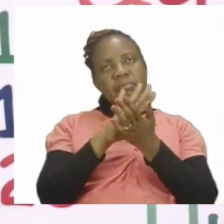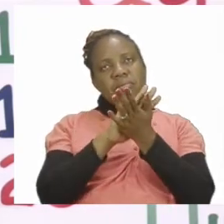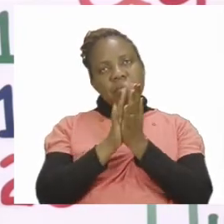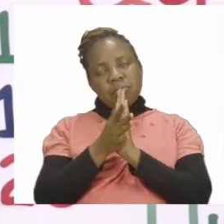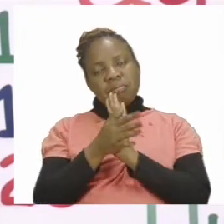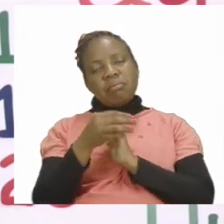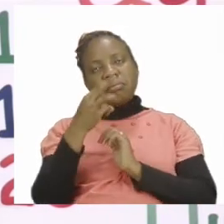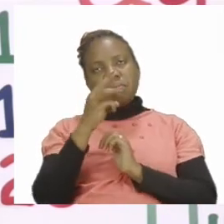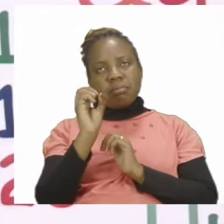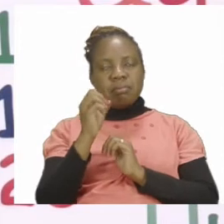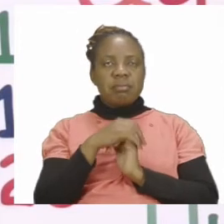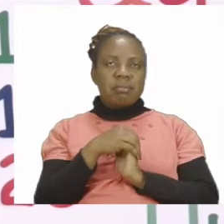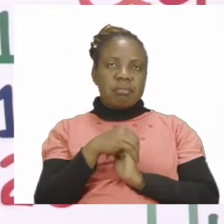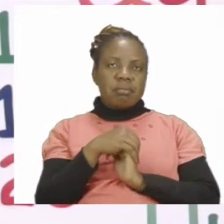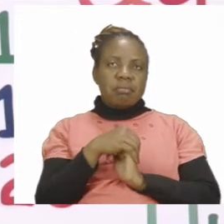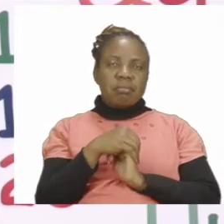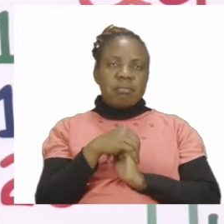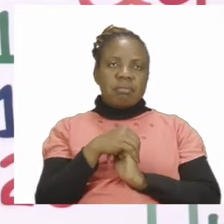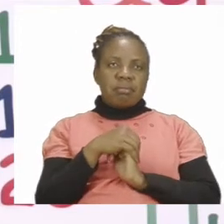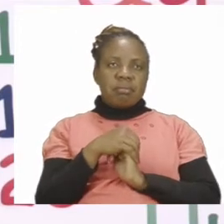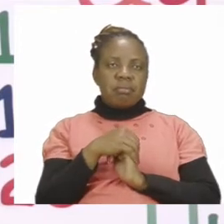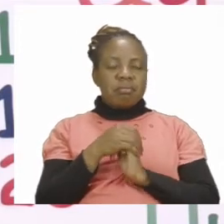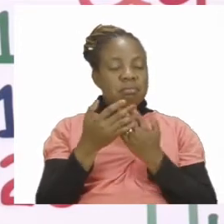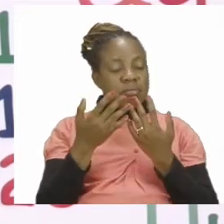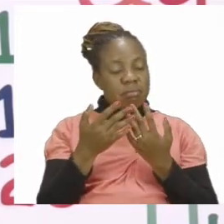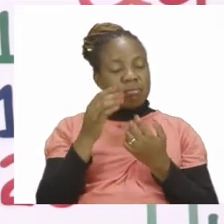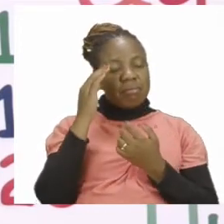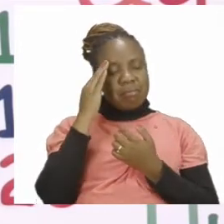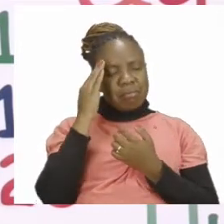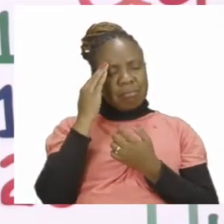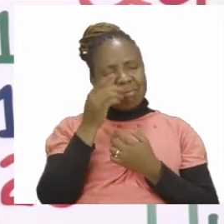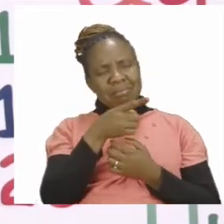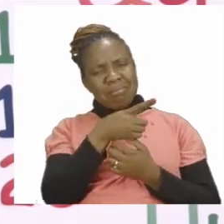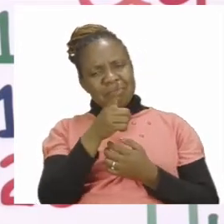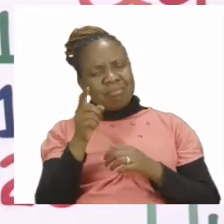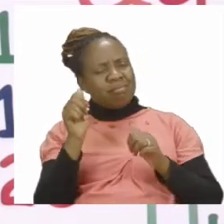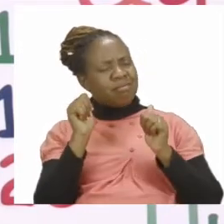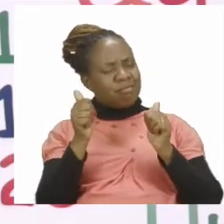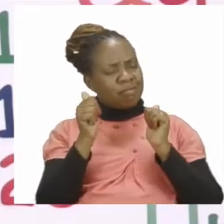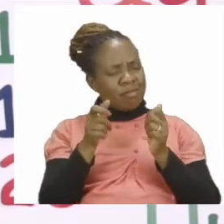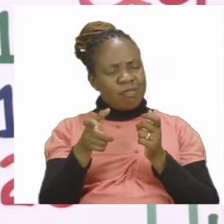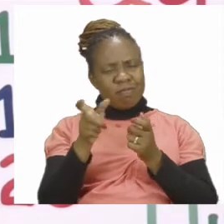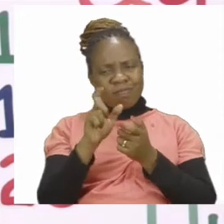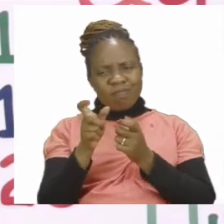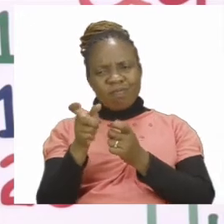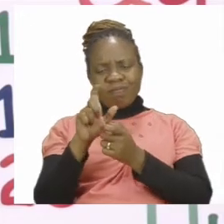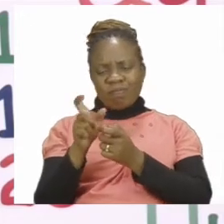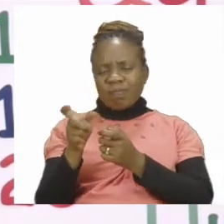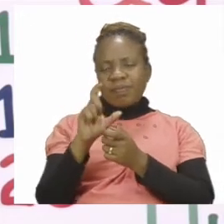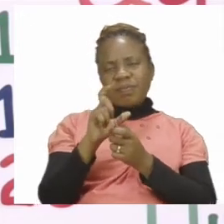Now everyone, I know you are so good at rounding off. So before you continue with all your rounding off